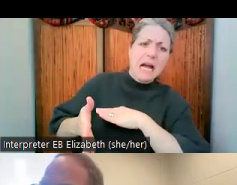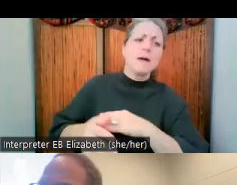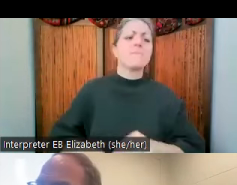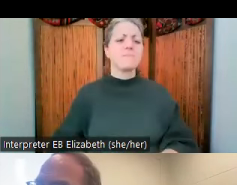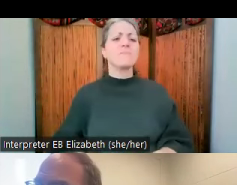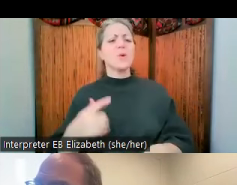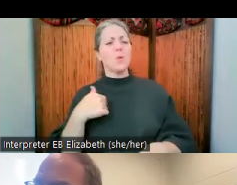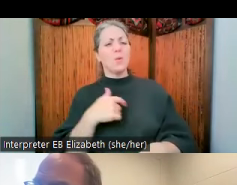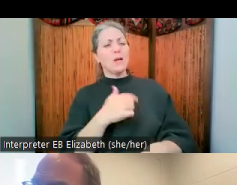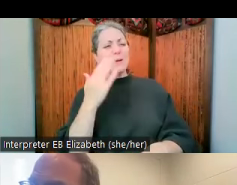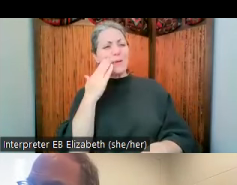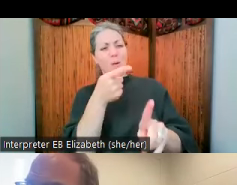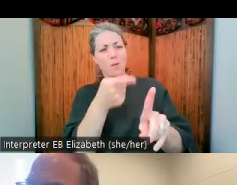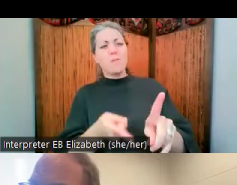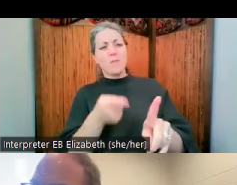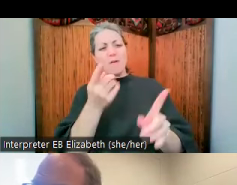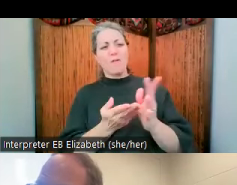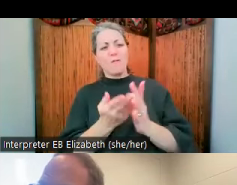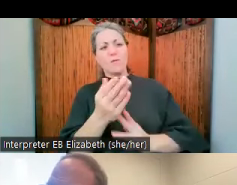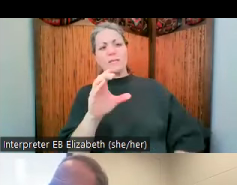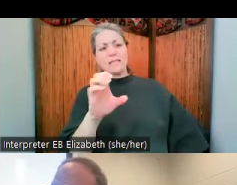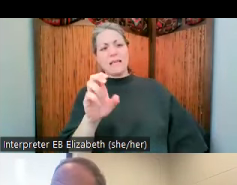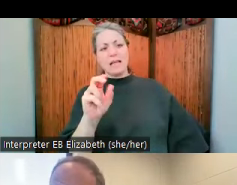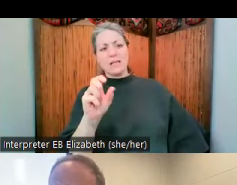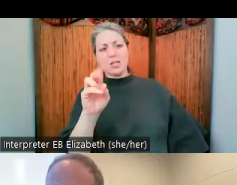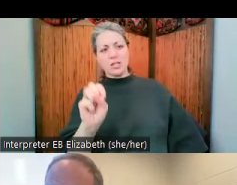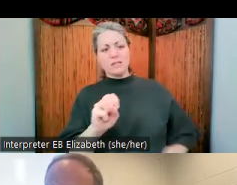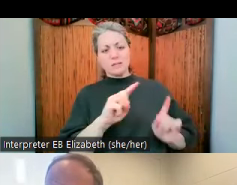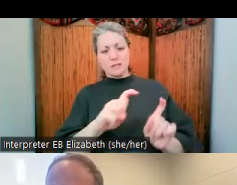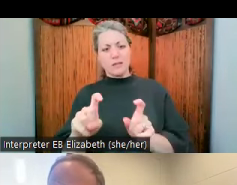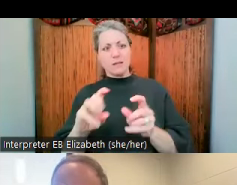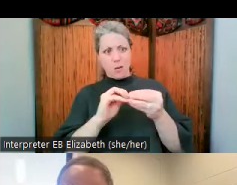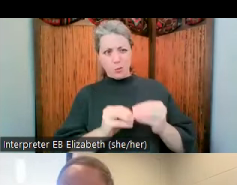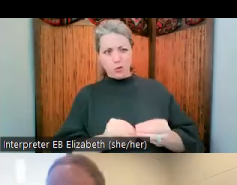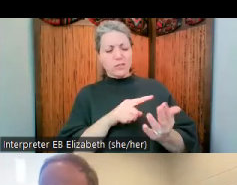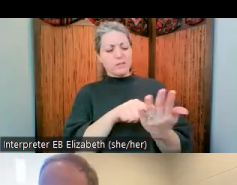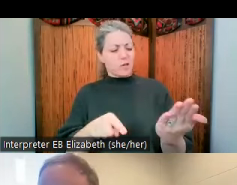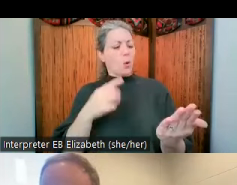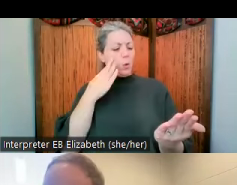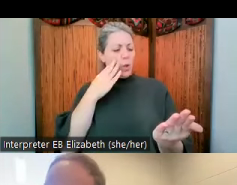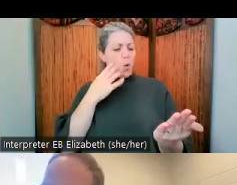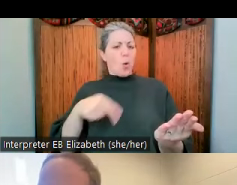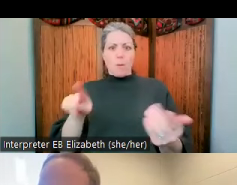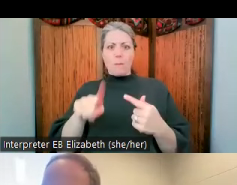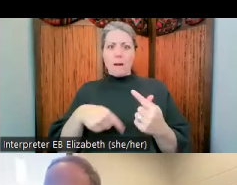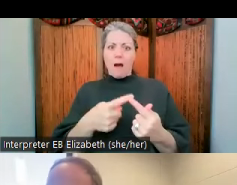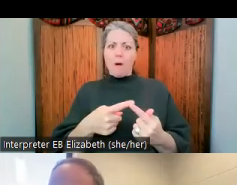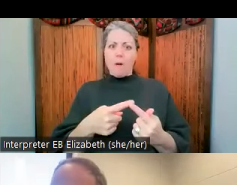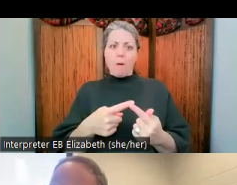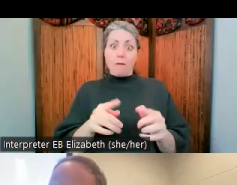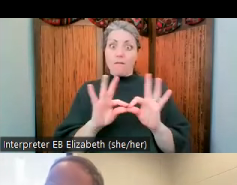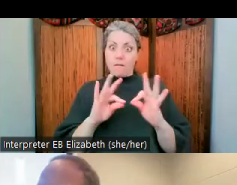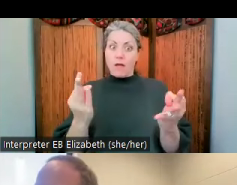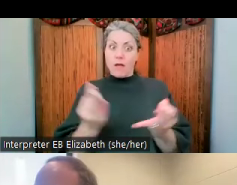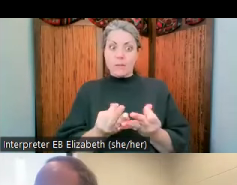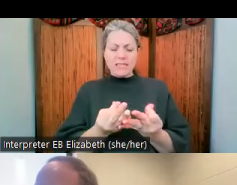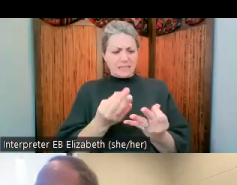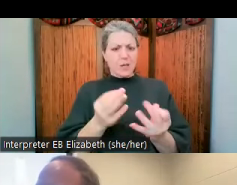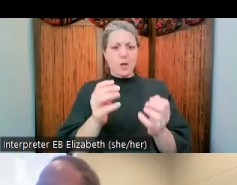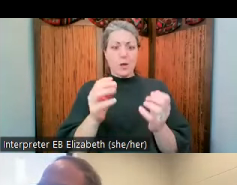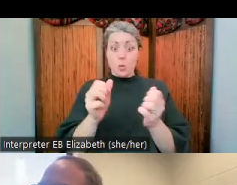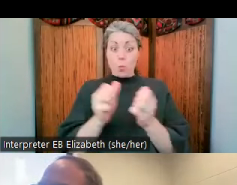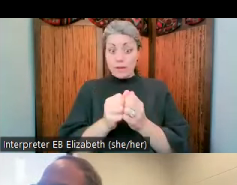Census data, that families raising or individuals at any age with a disability